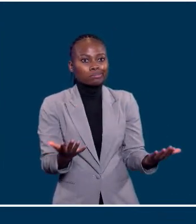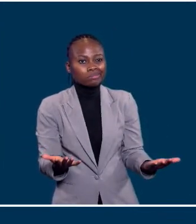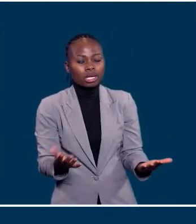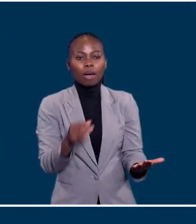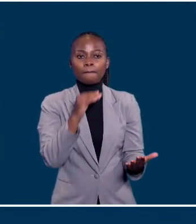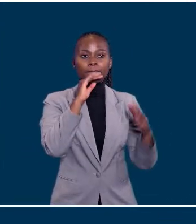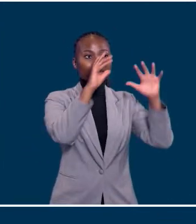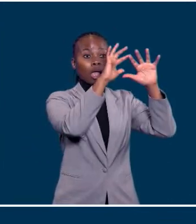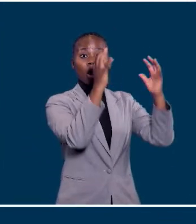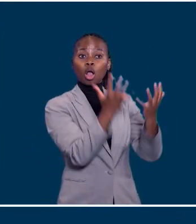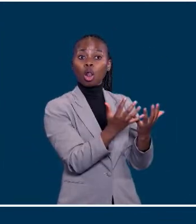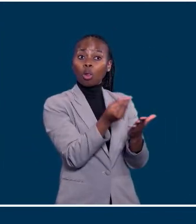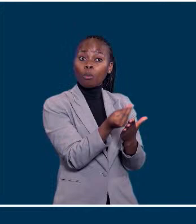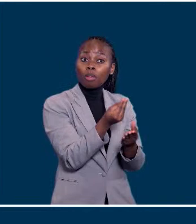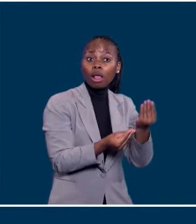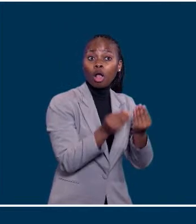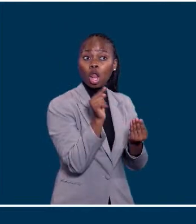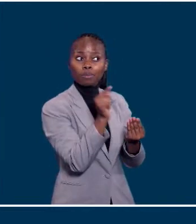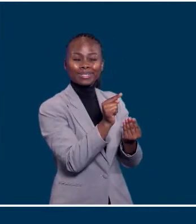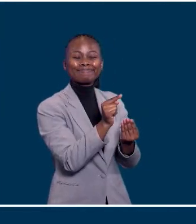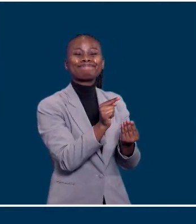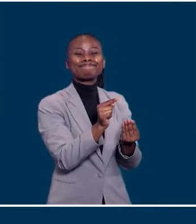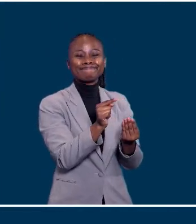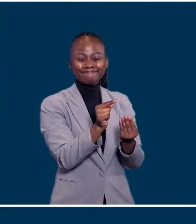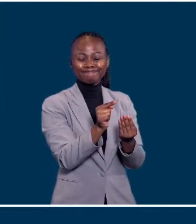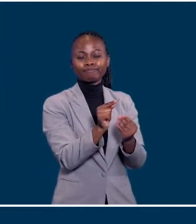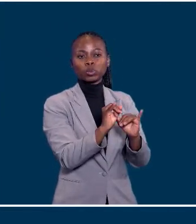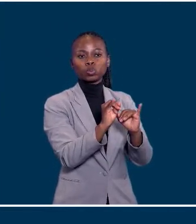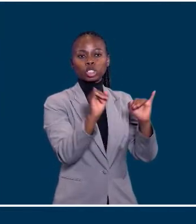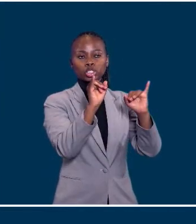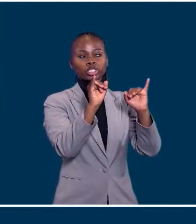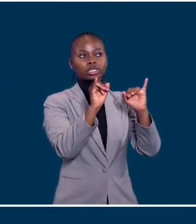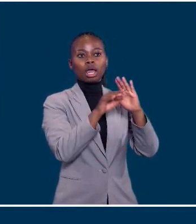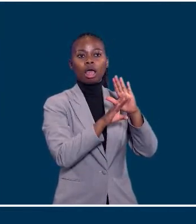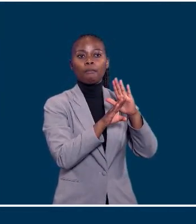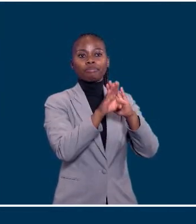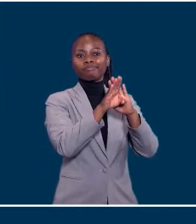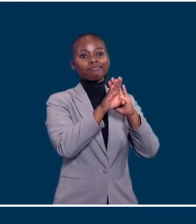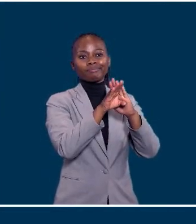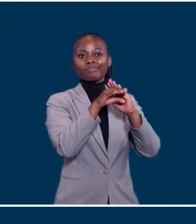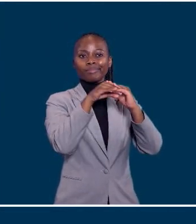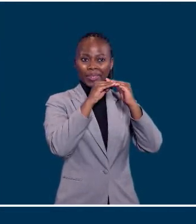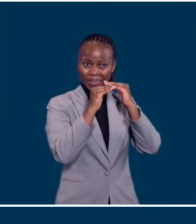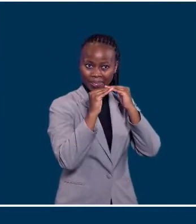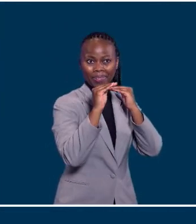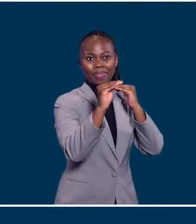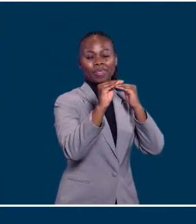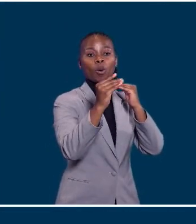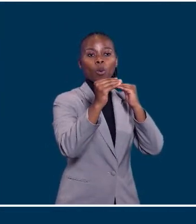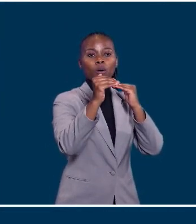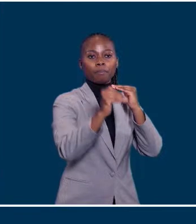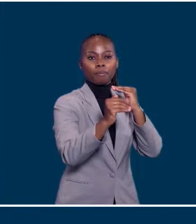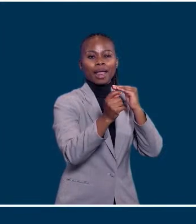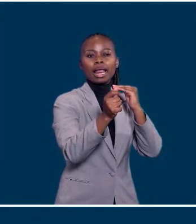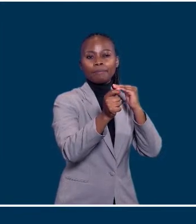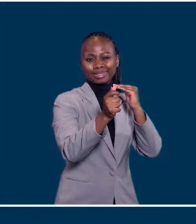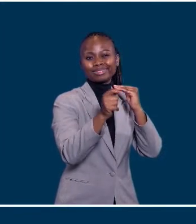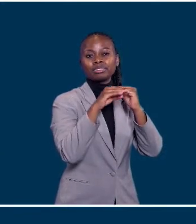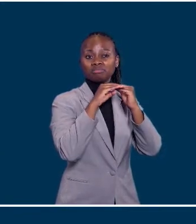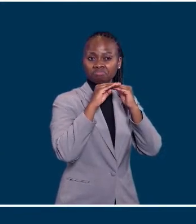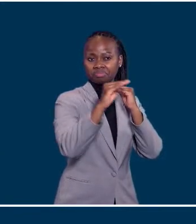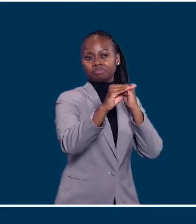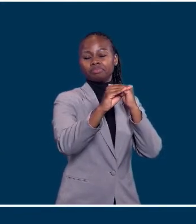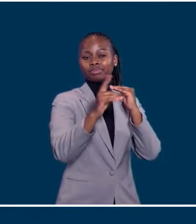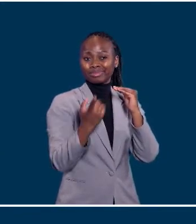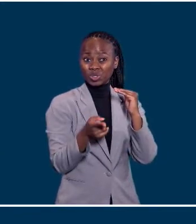is slipping into stagflationary conditions. Certainly the risk of that happening is rising.